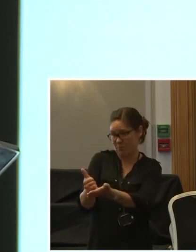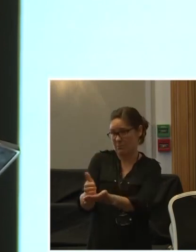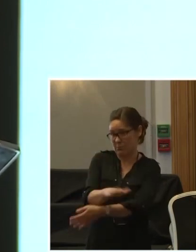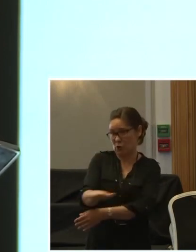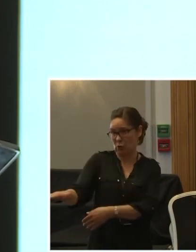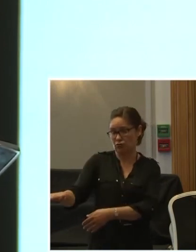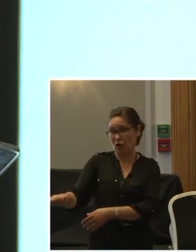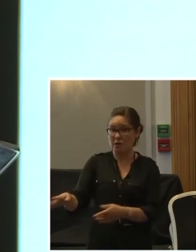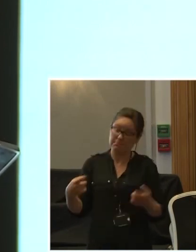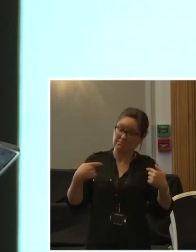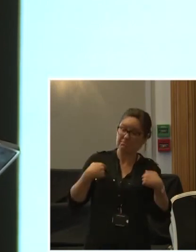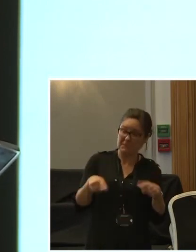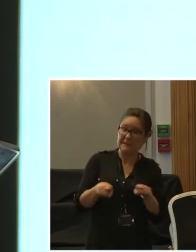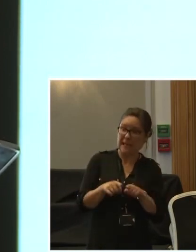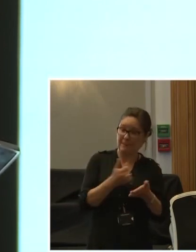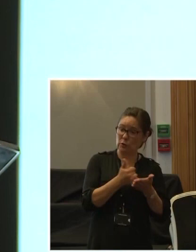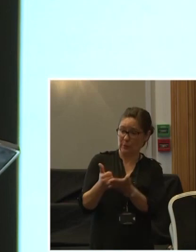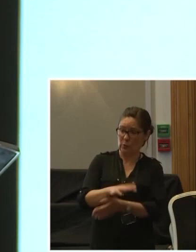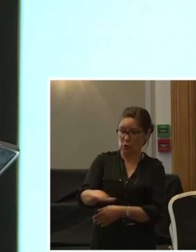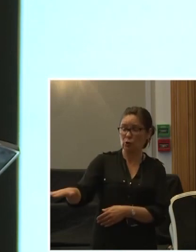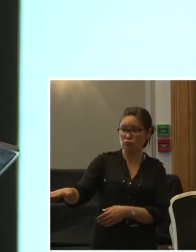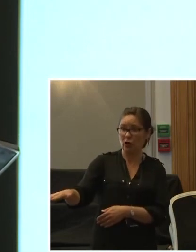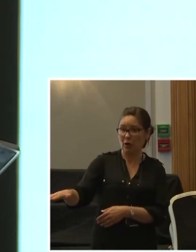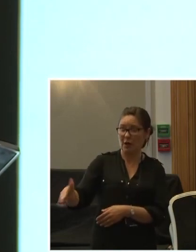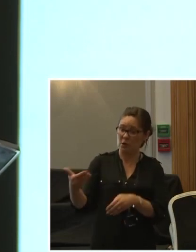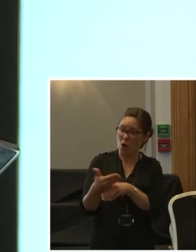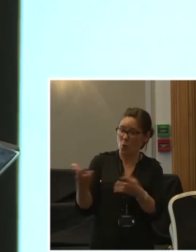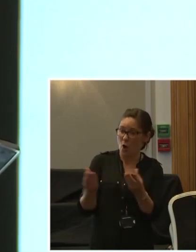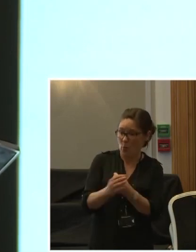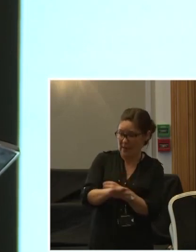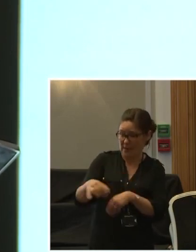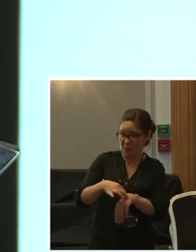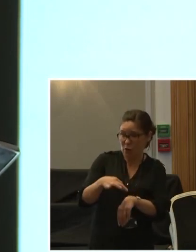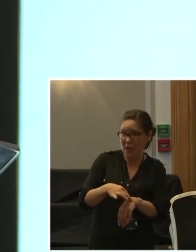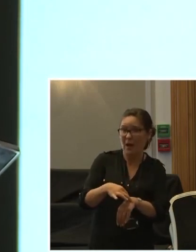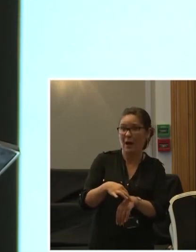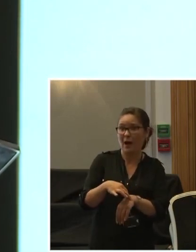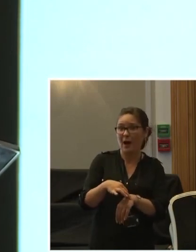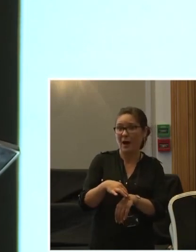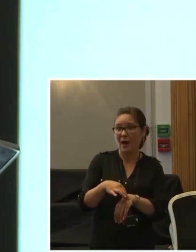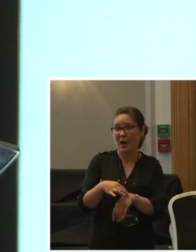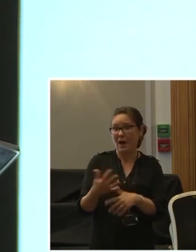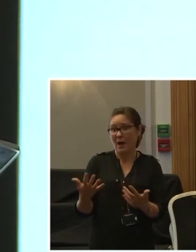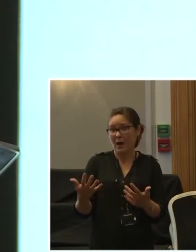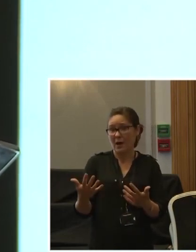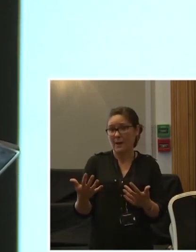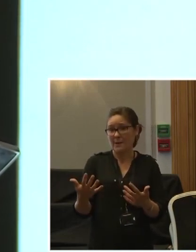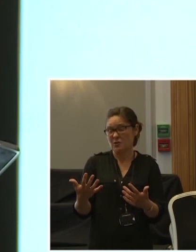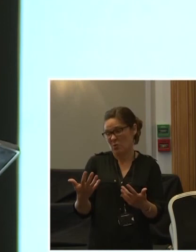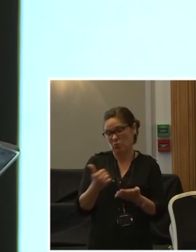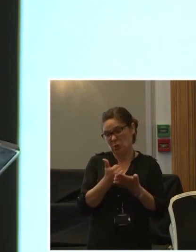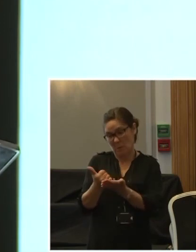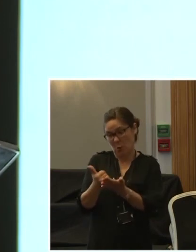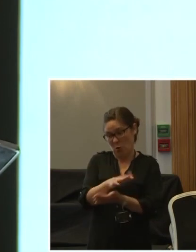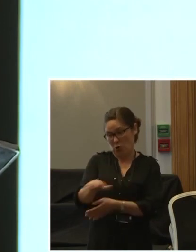do. I have my own clinics working directly with a paediatrician and a low vision optom, seeing these kids through from birth.